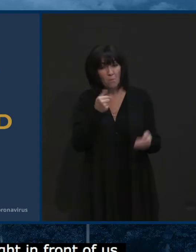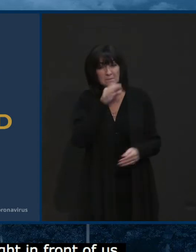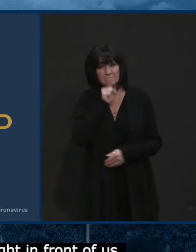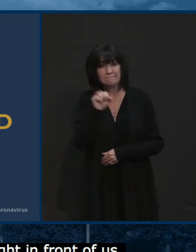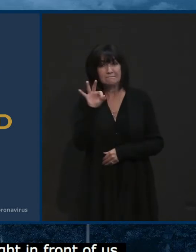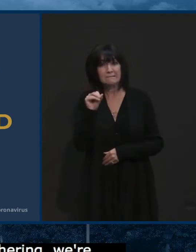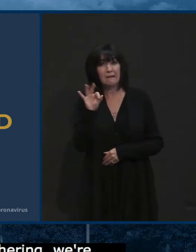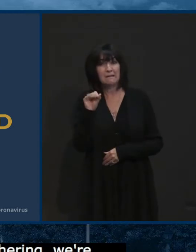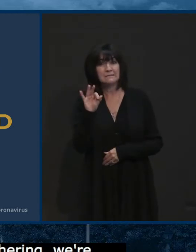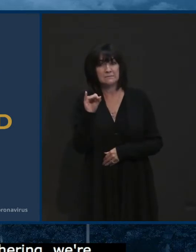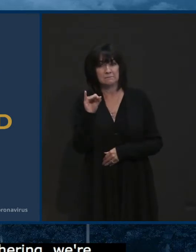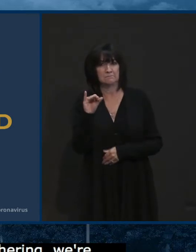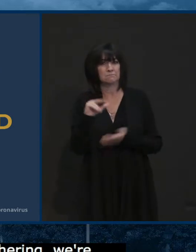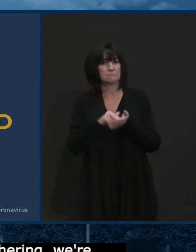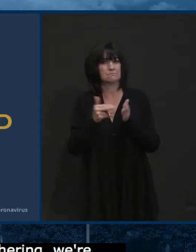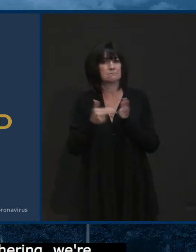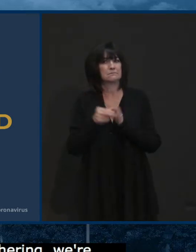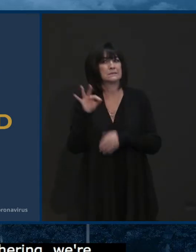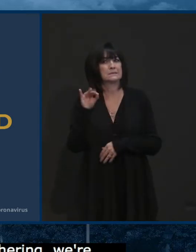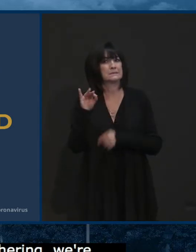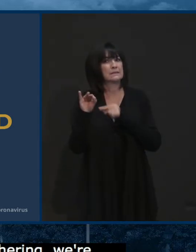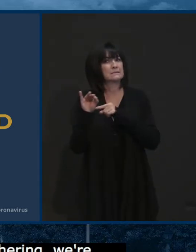is in that vulnerable population.